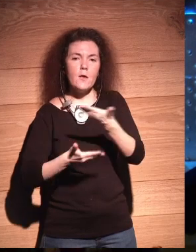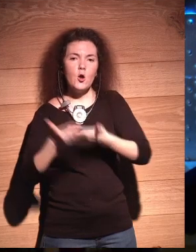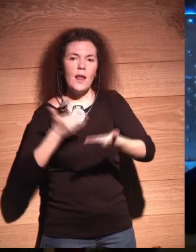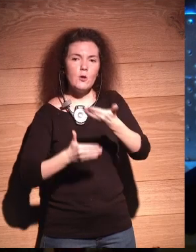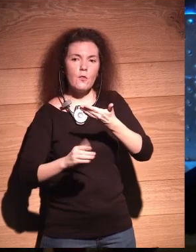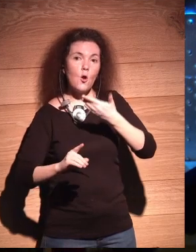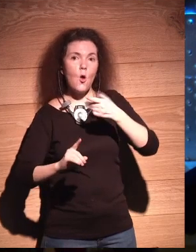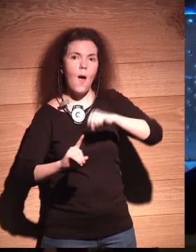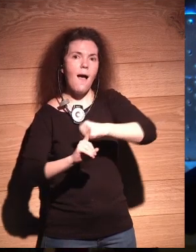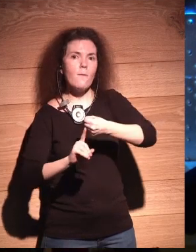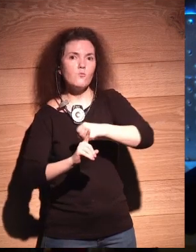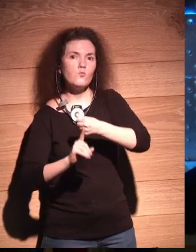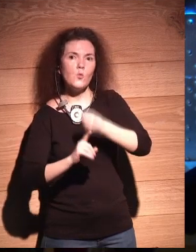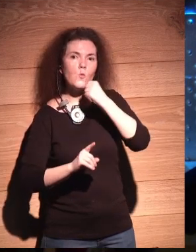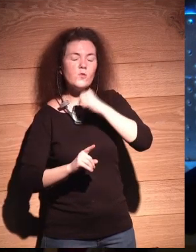it's